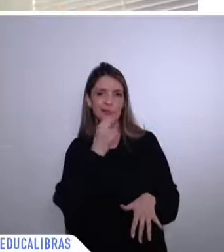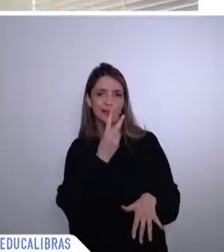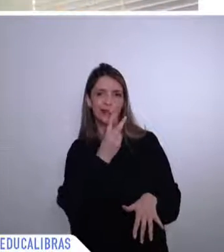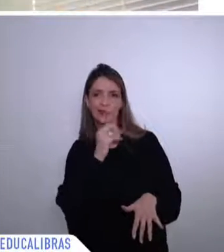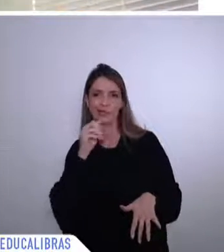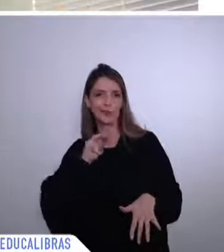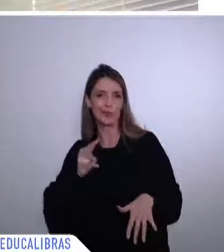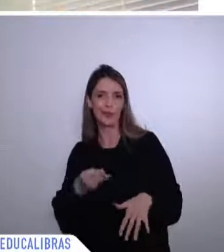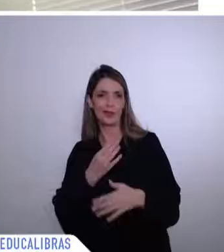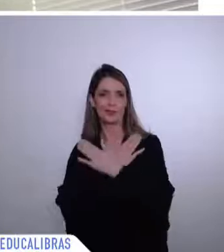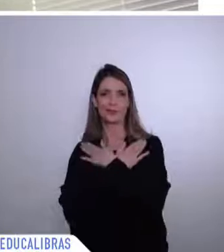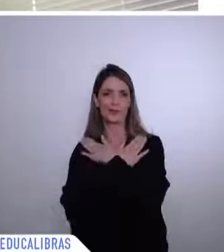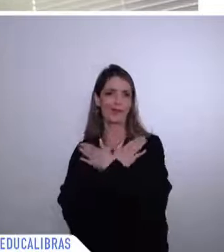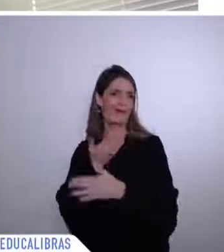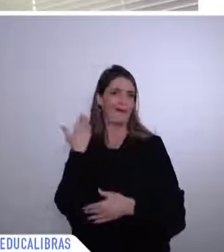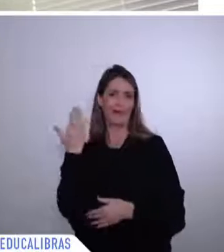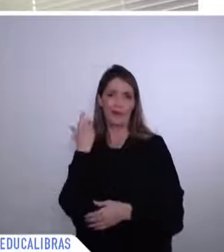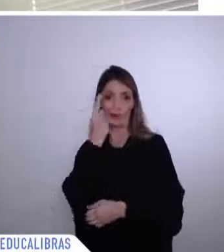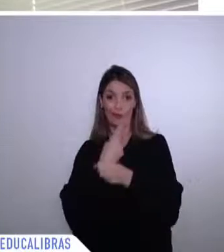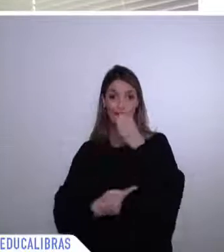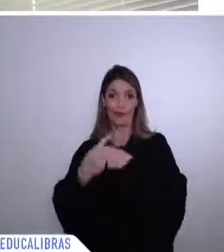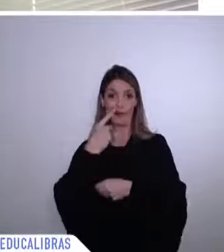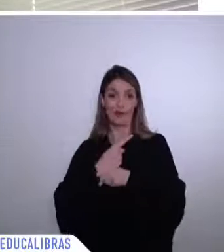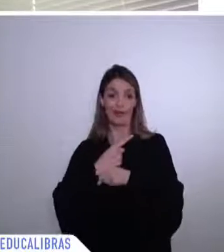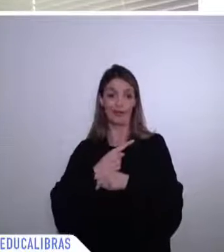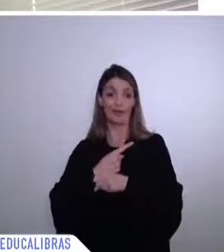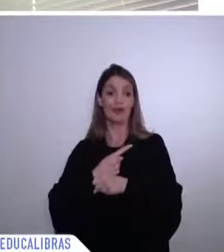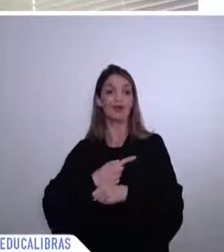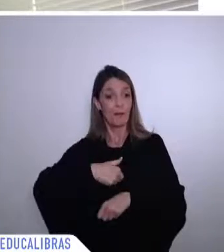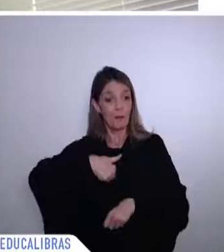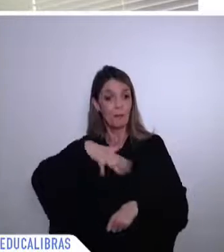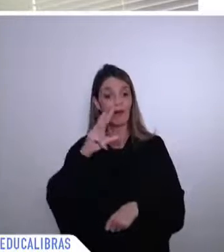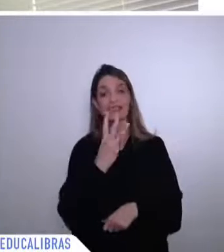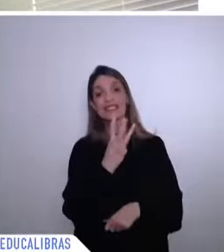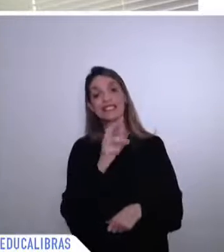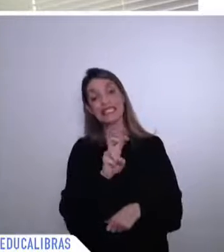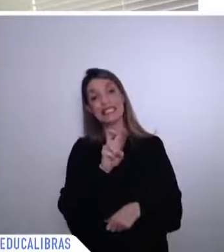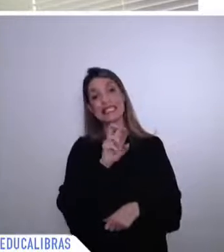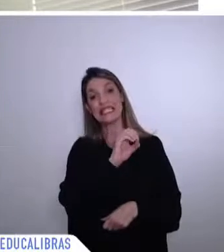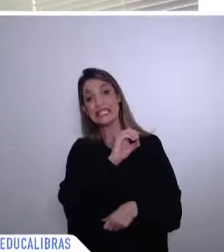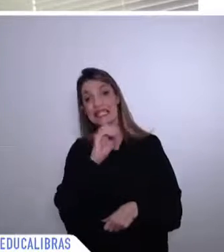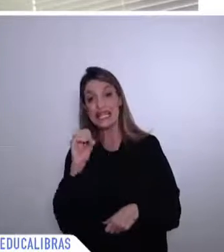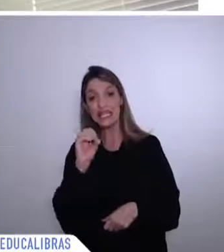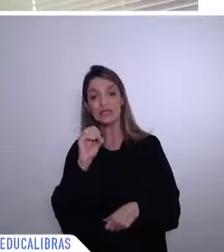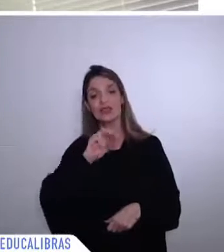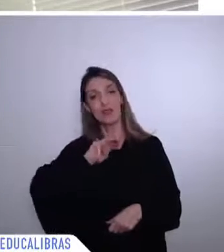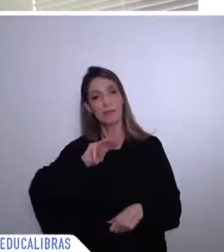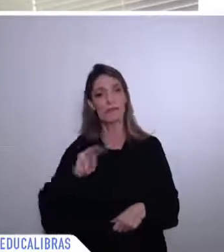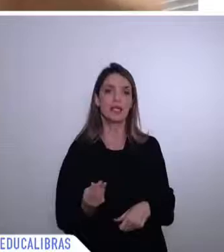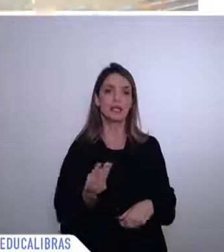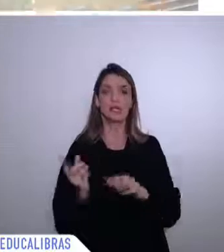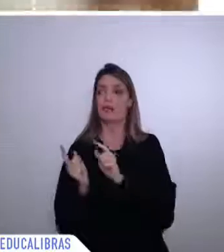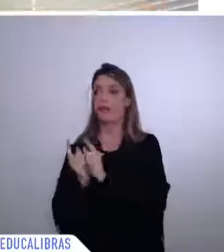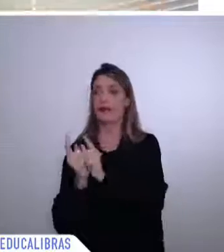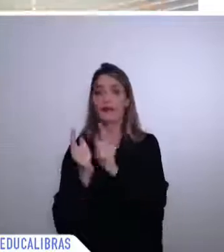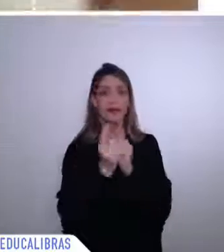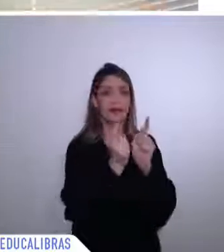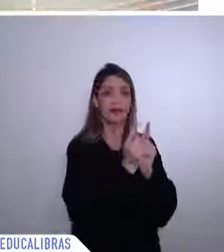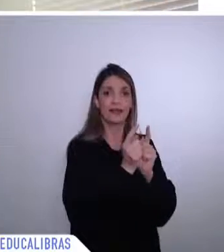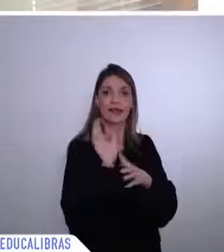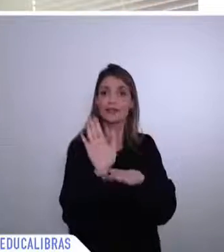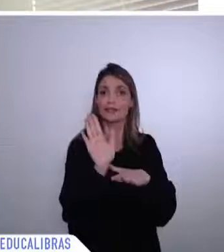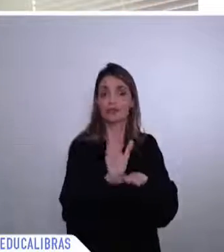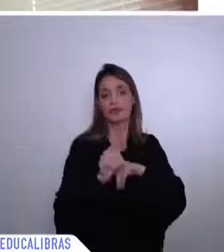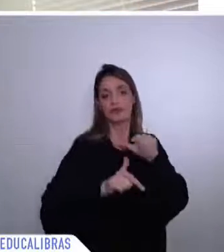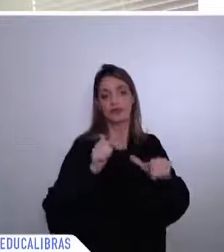So if we consider that we were in the deficit by 200 million people unemployed, we need an additional 500 million,